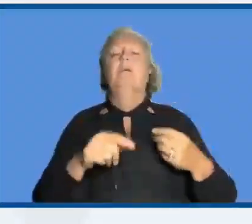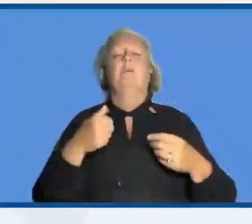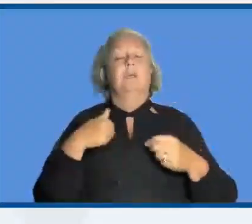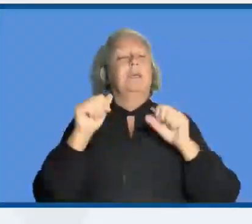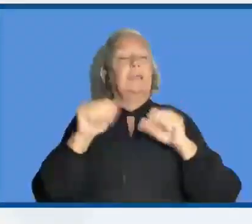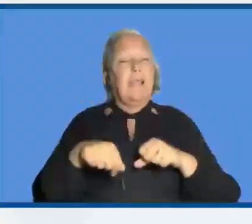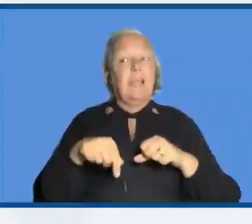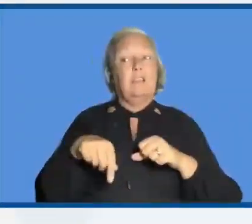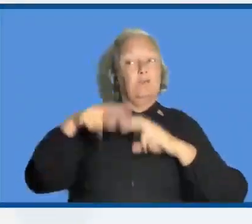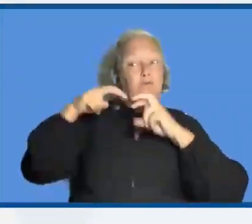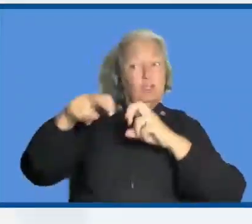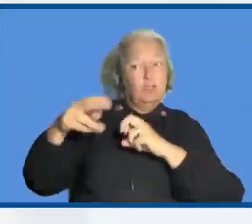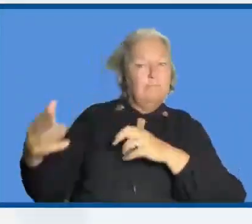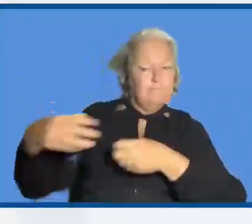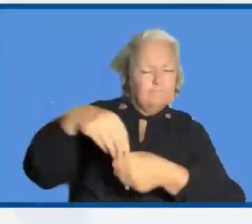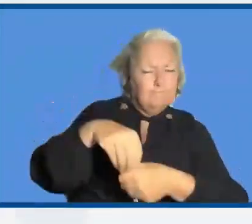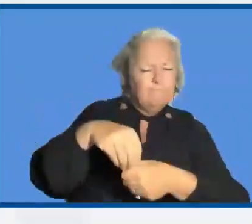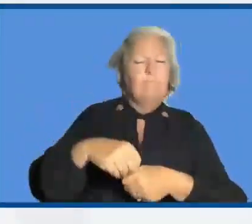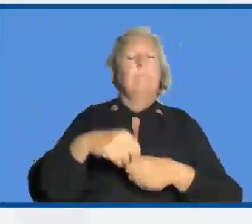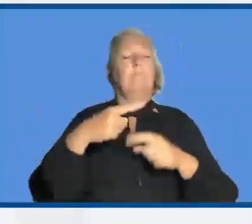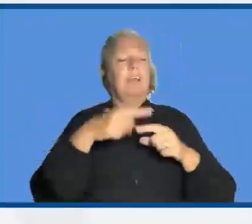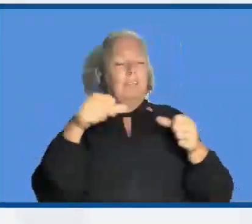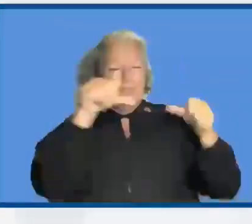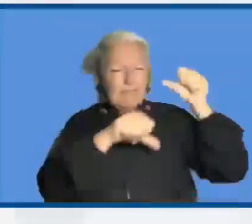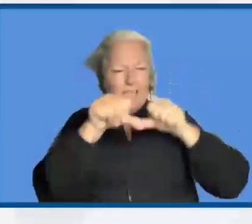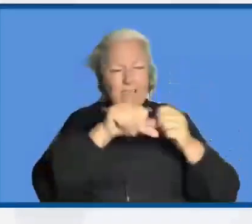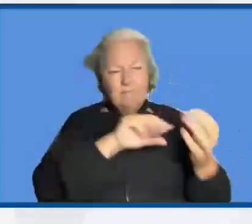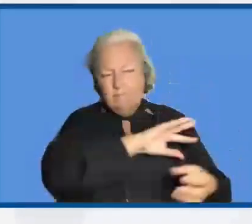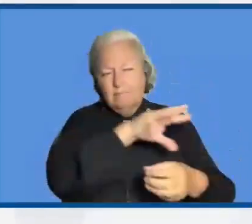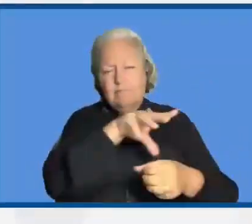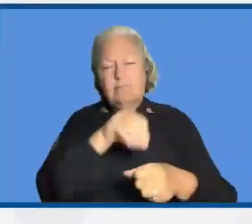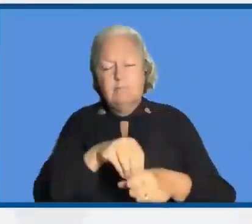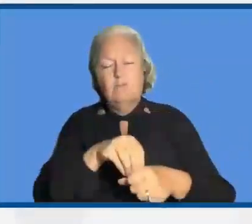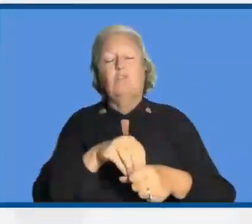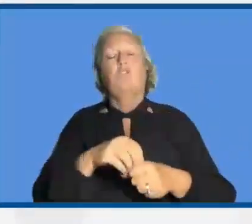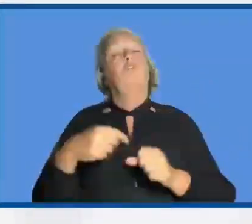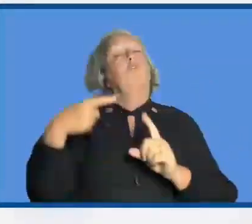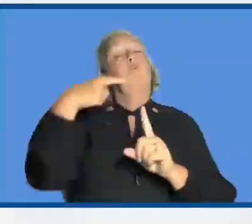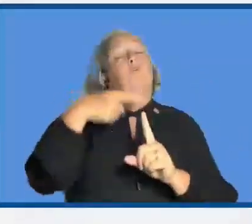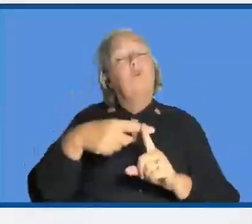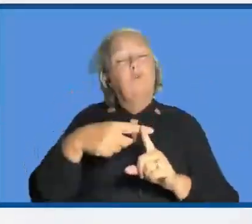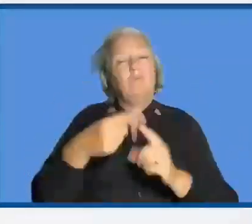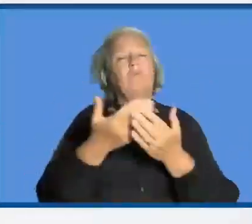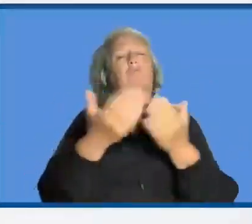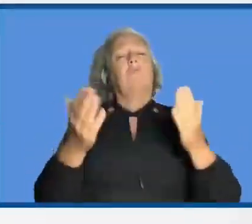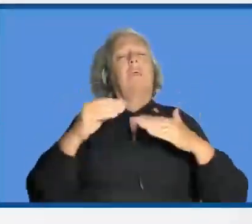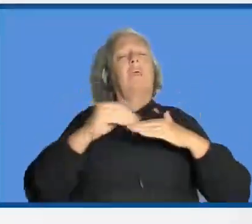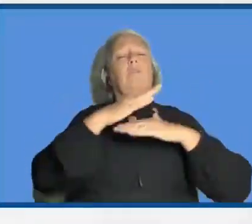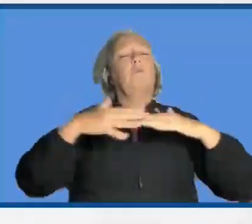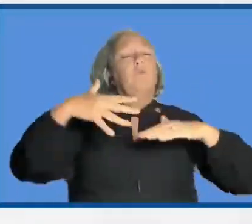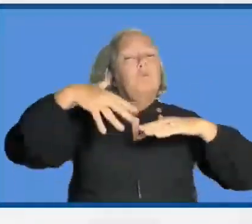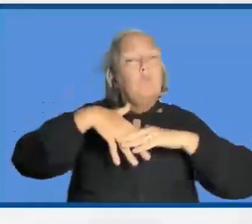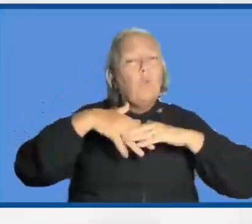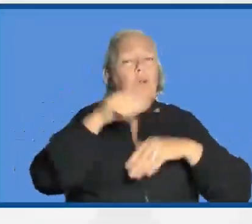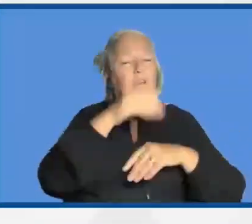in social and natural sciences, as well as the invaluable contributions of Indigenous knowledge holders, and let